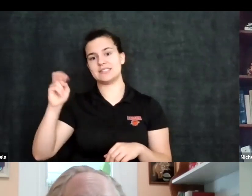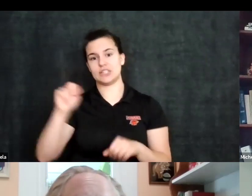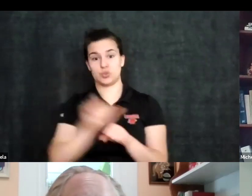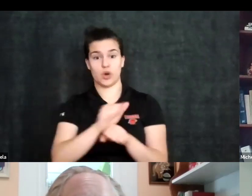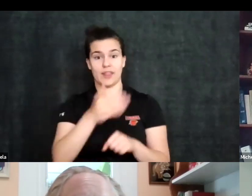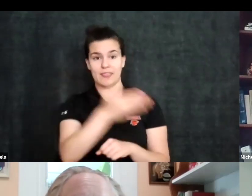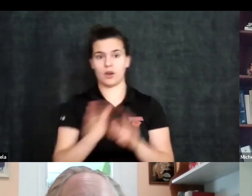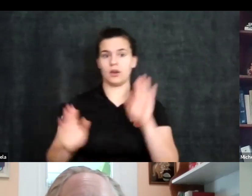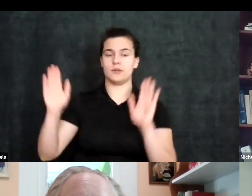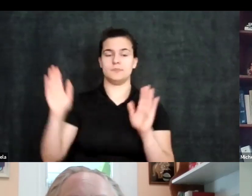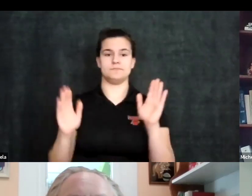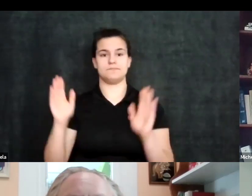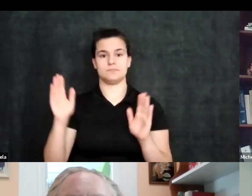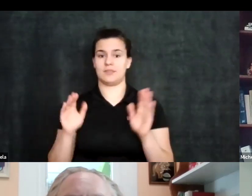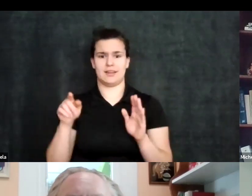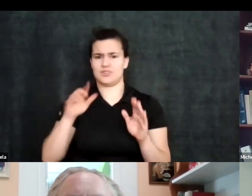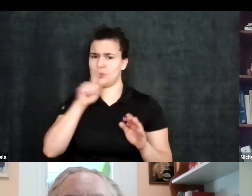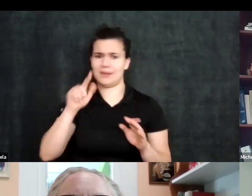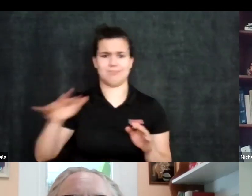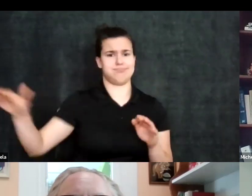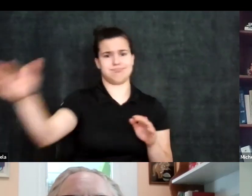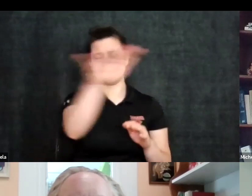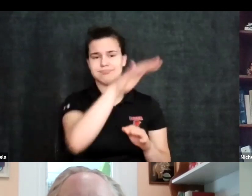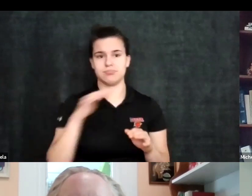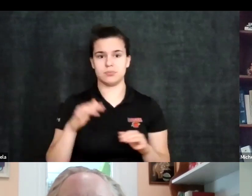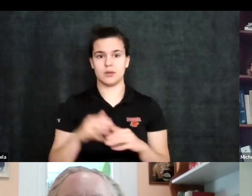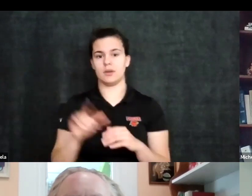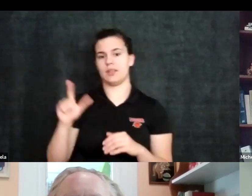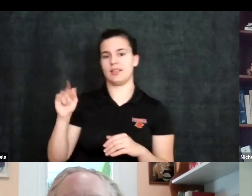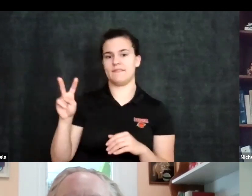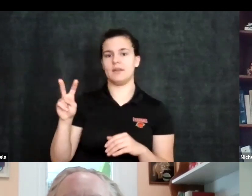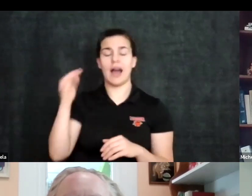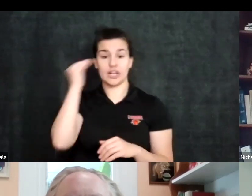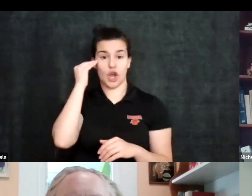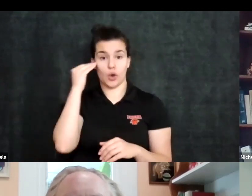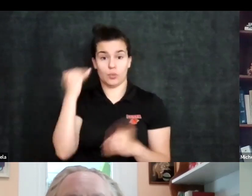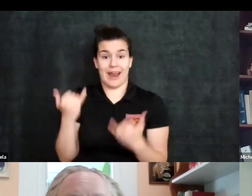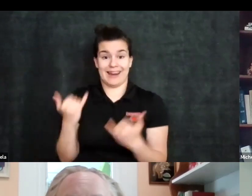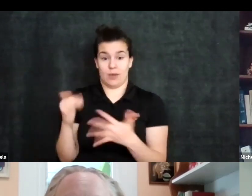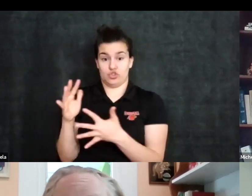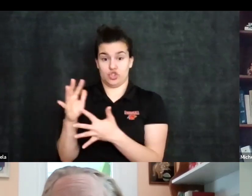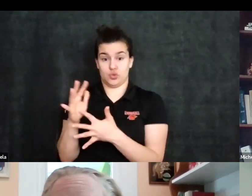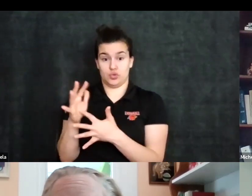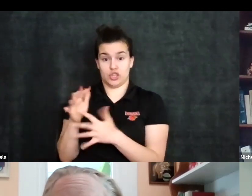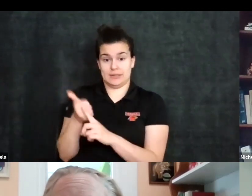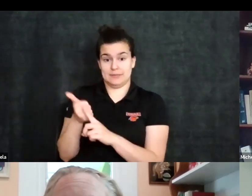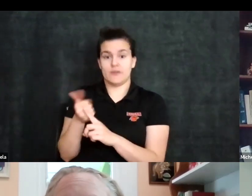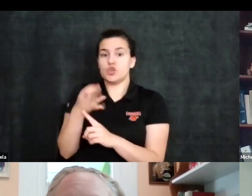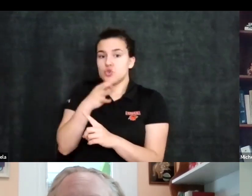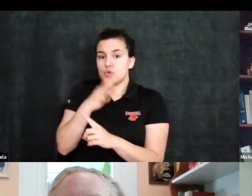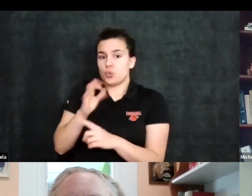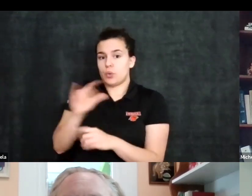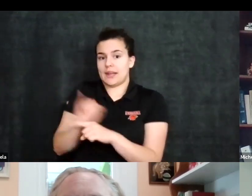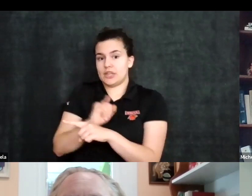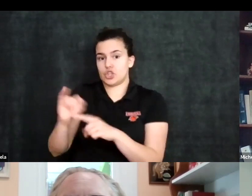all over. Right, I know right now, for an example, one of our upcoming juniors has an internship this summer with Entergy. One